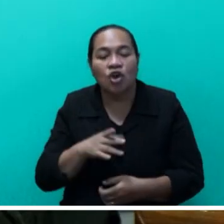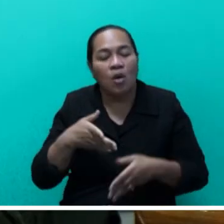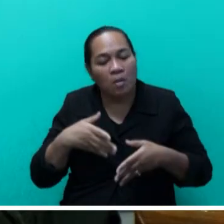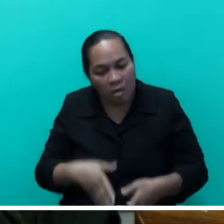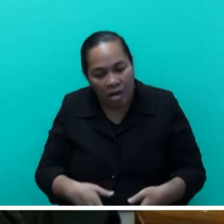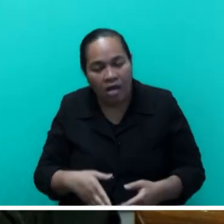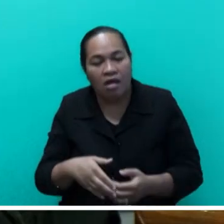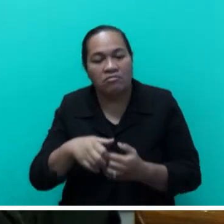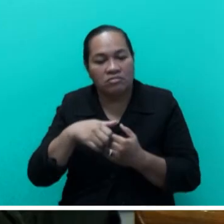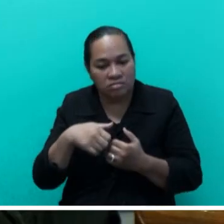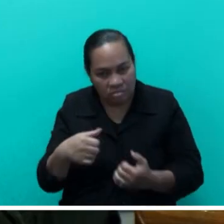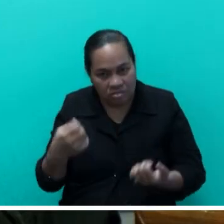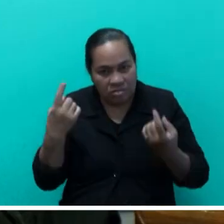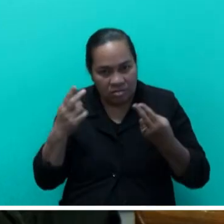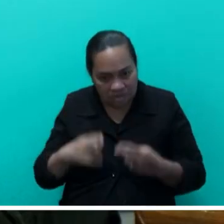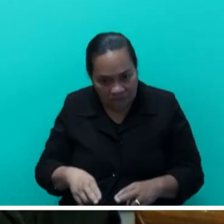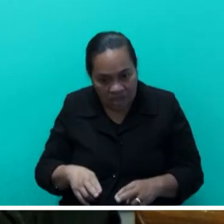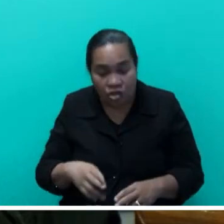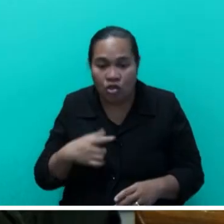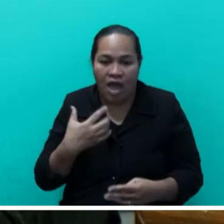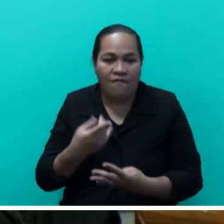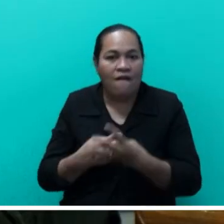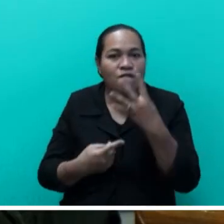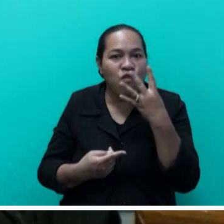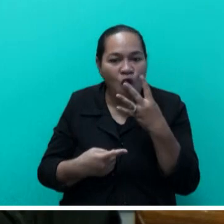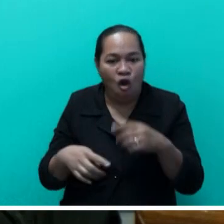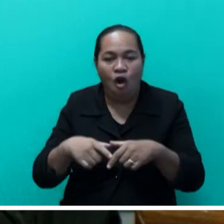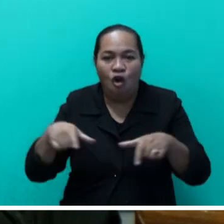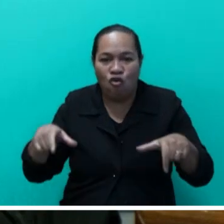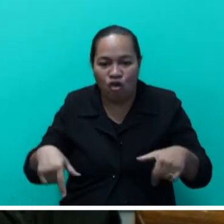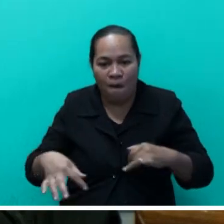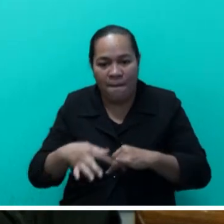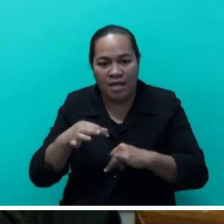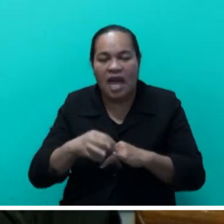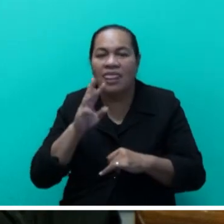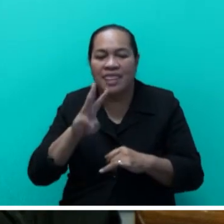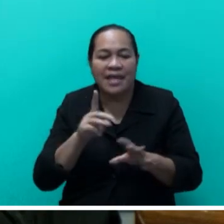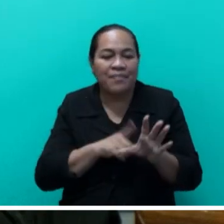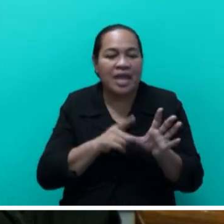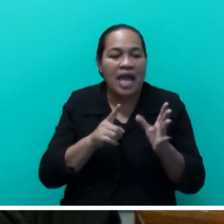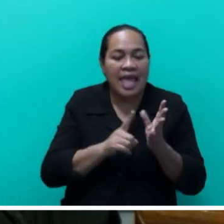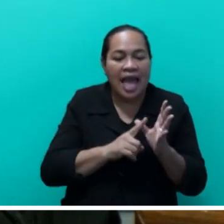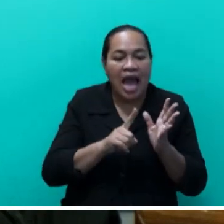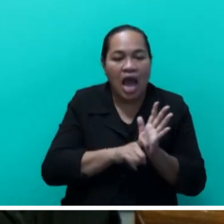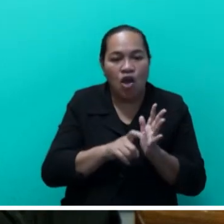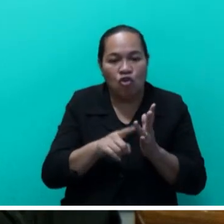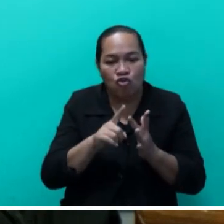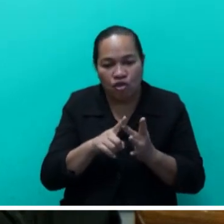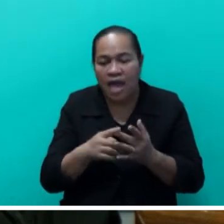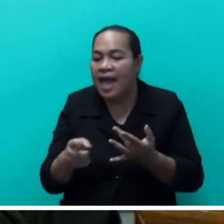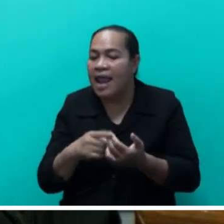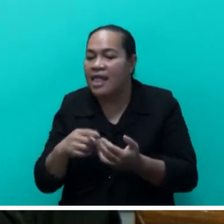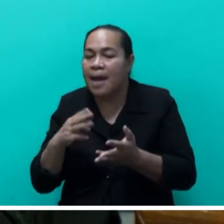Marriage Registry officiated 4 court marriages, 3 in Aroi, Matuku, and 1 on a vessel traveling